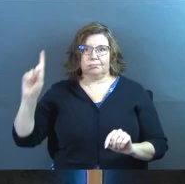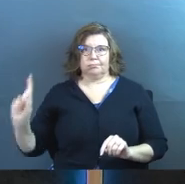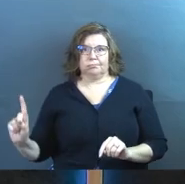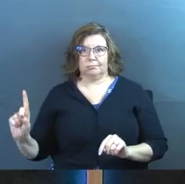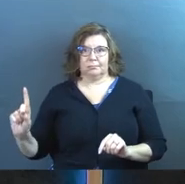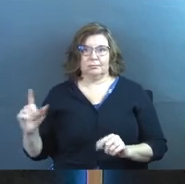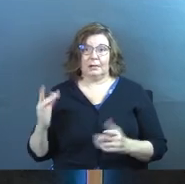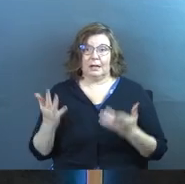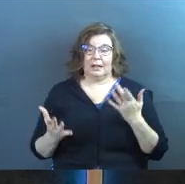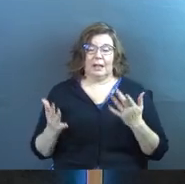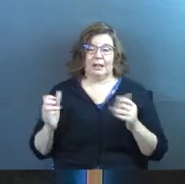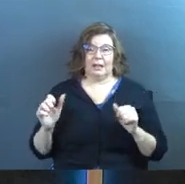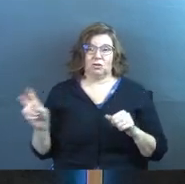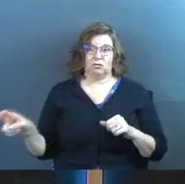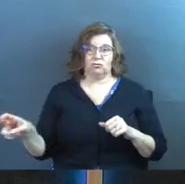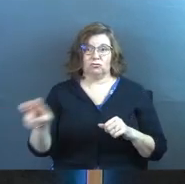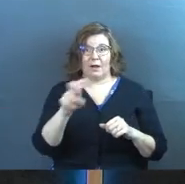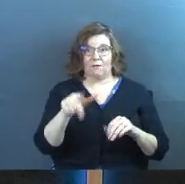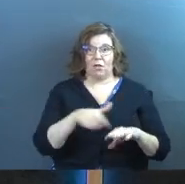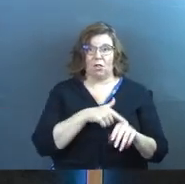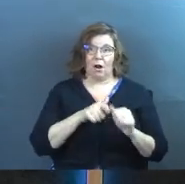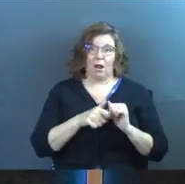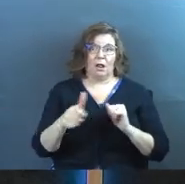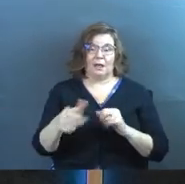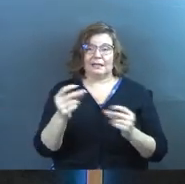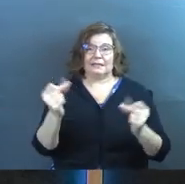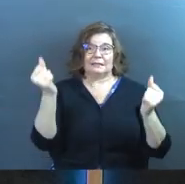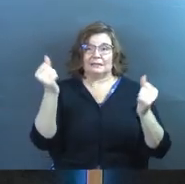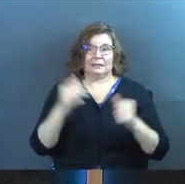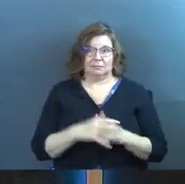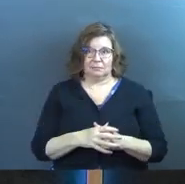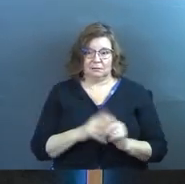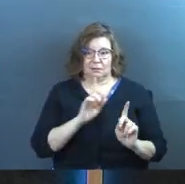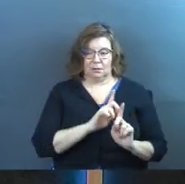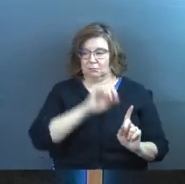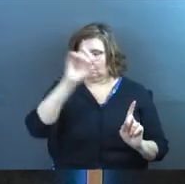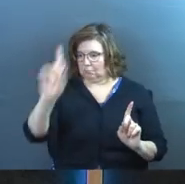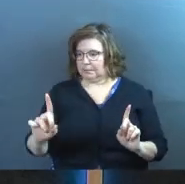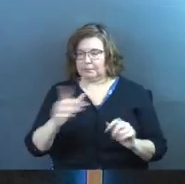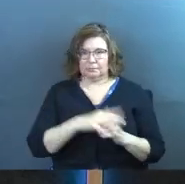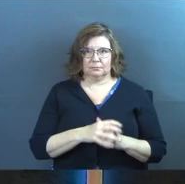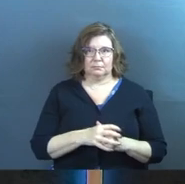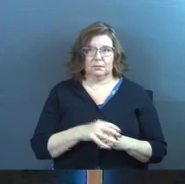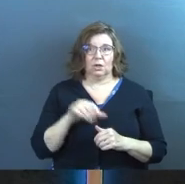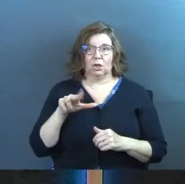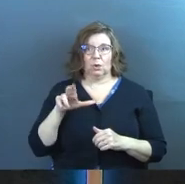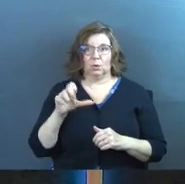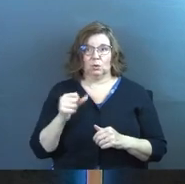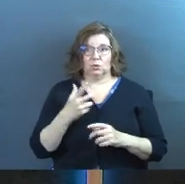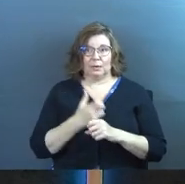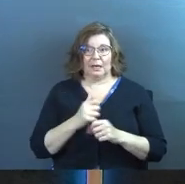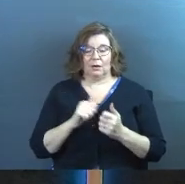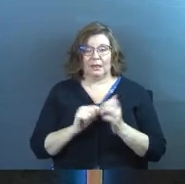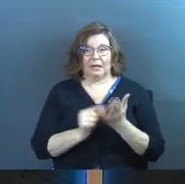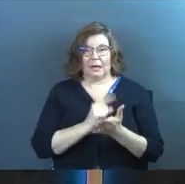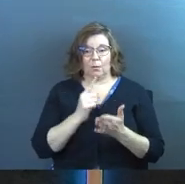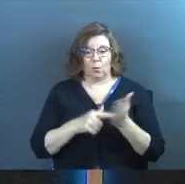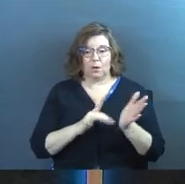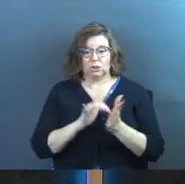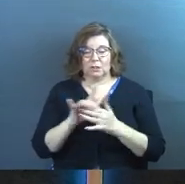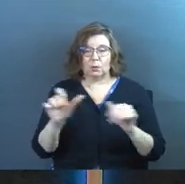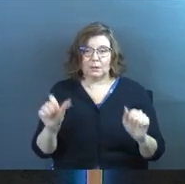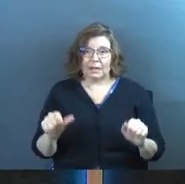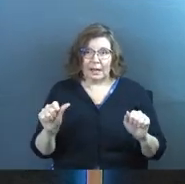likely that he can travel long distances instantly. There's all kinds of like little clues you get around the Gospels is what Jesus